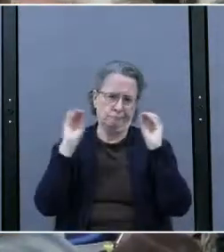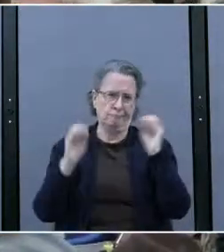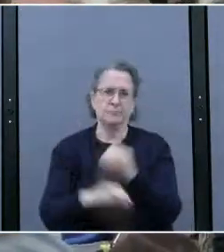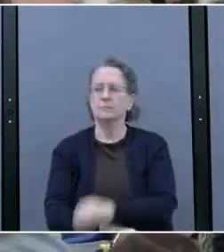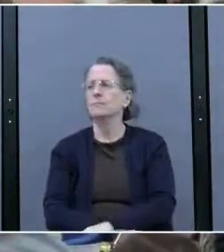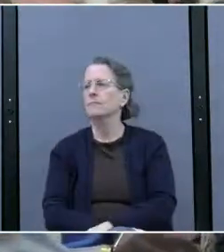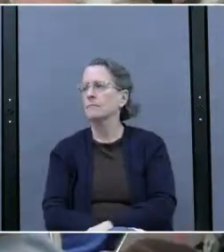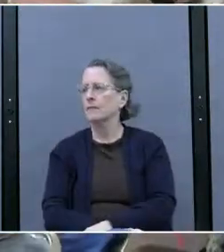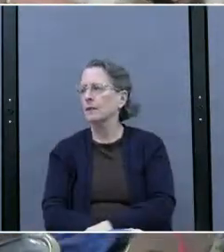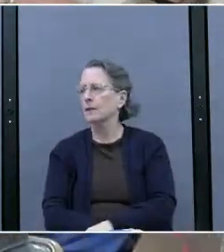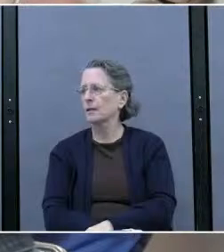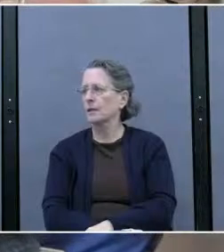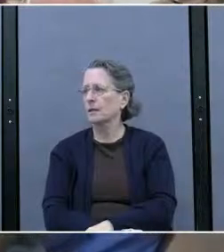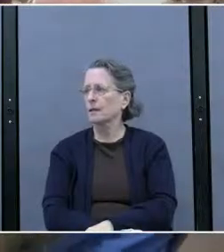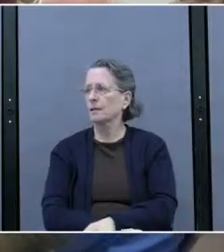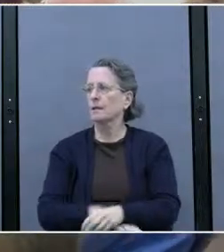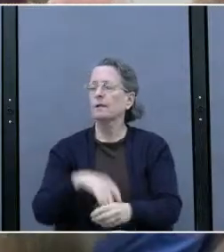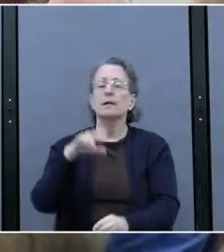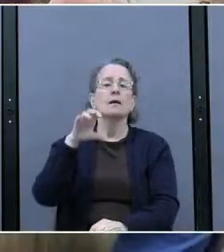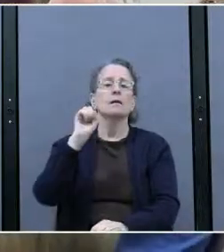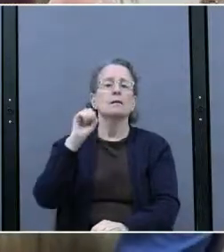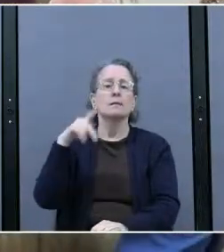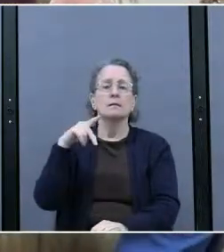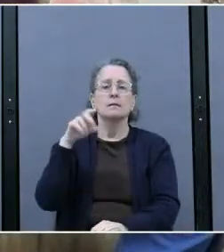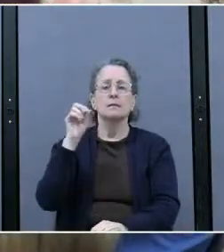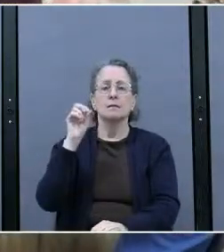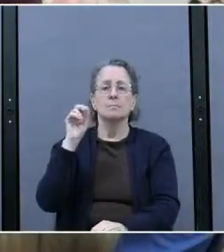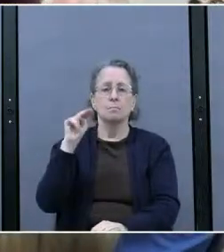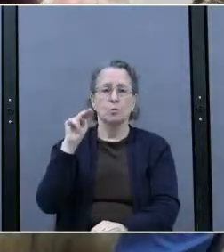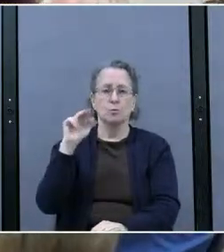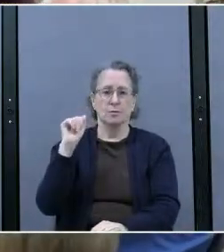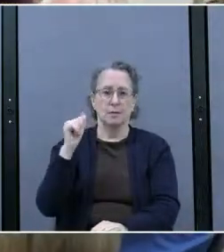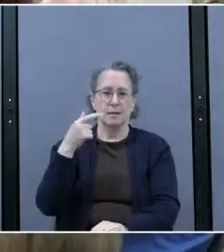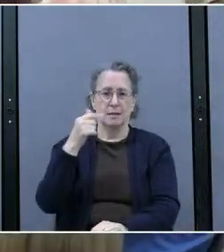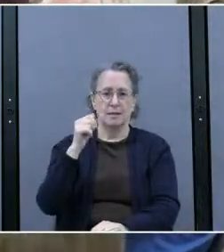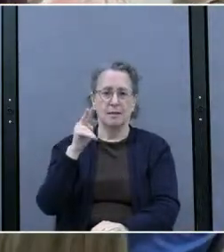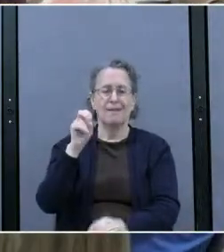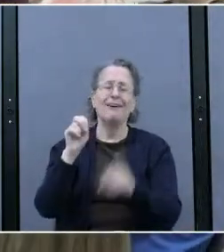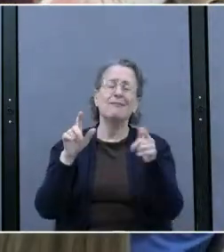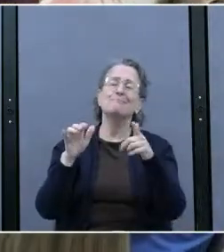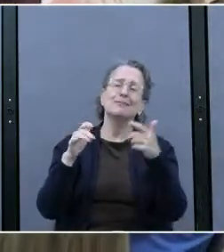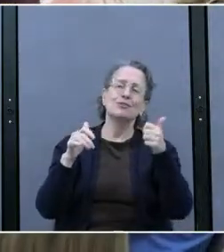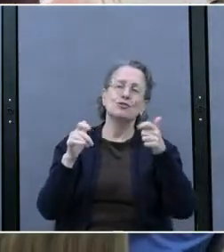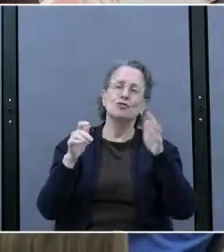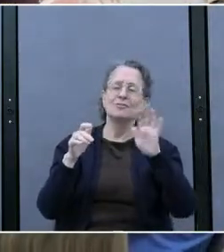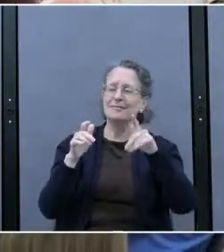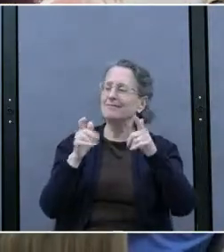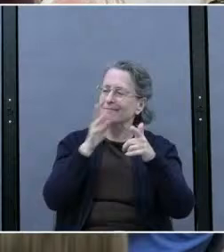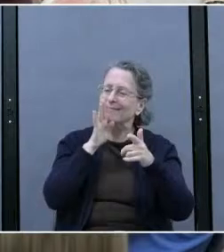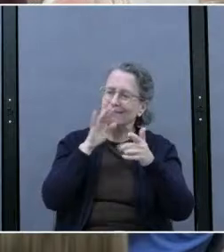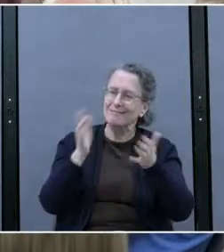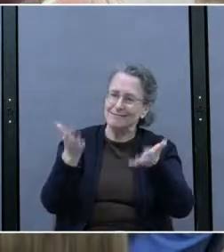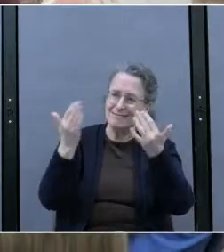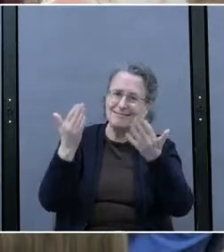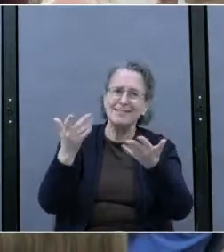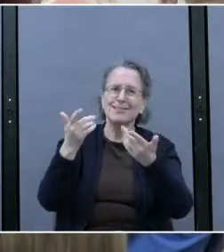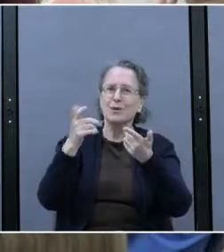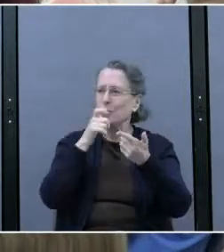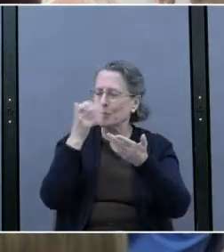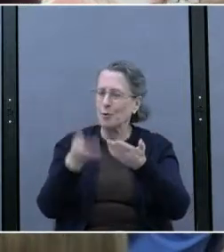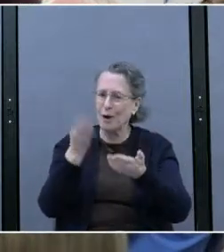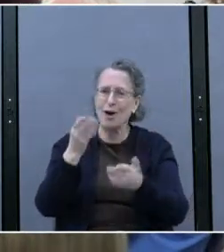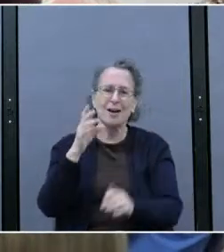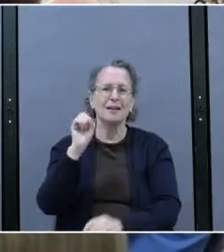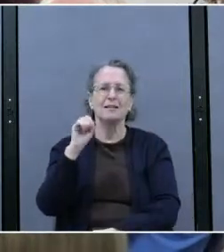May I return to the auditor's report for a moment? Would you introduce yourself? Is what? Would you introduce Spoon yourself? Agave, District 8. May I return